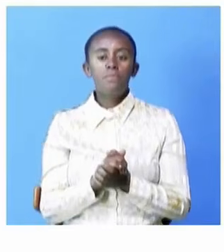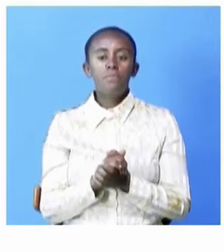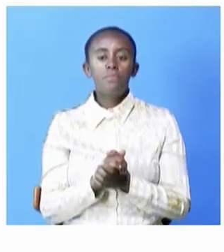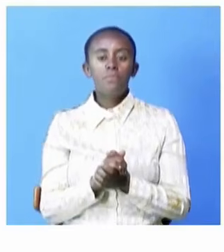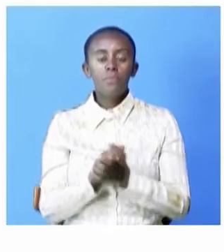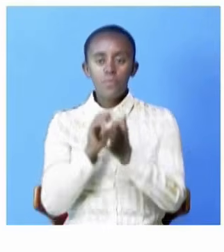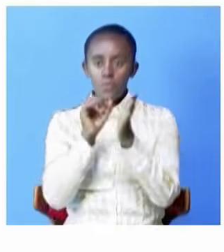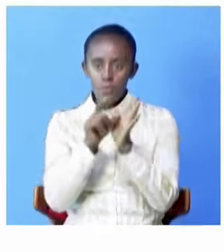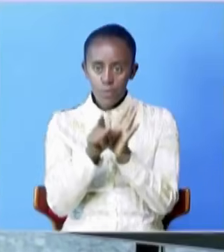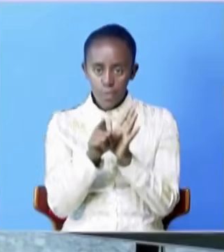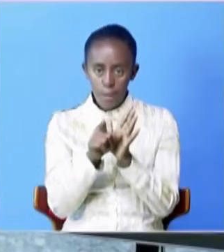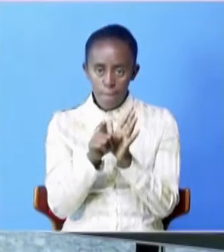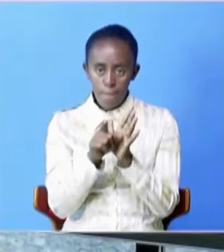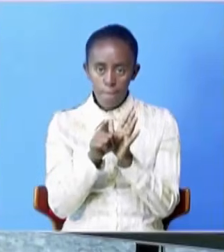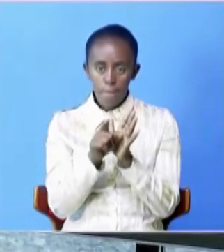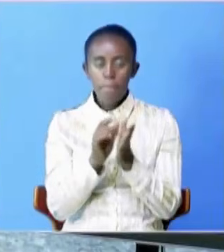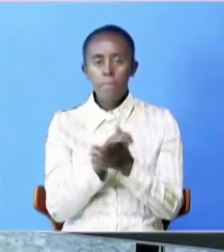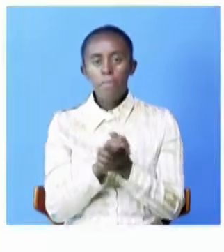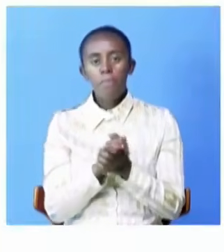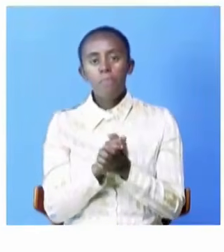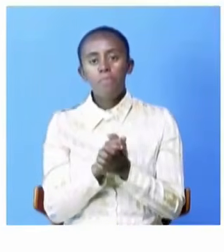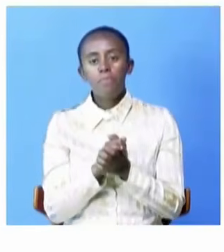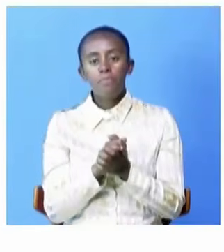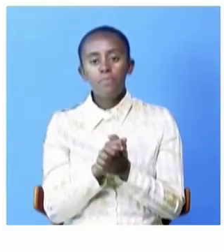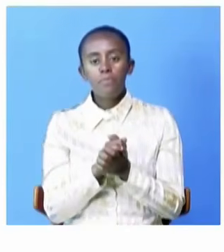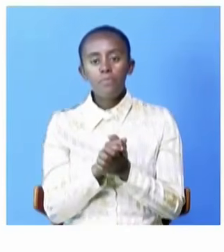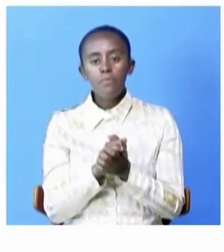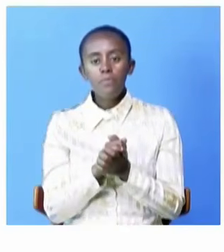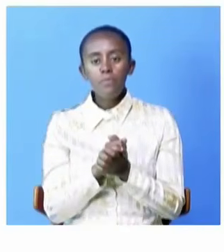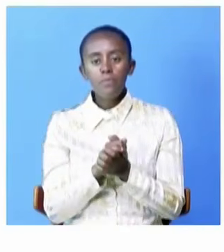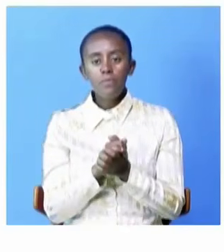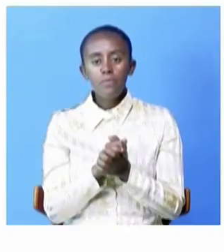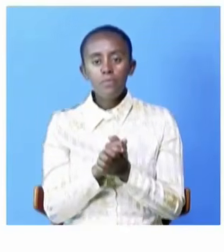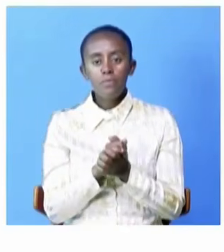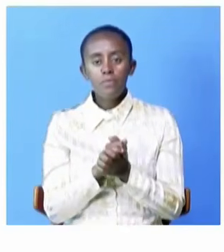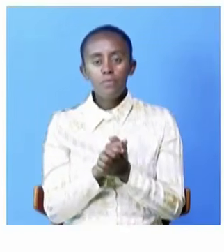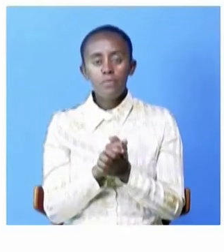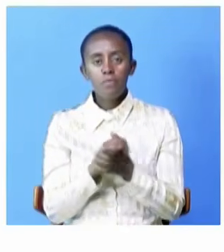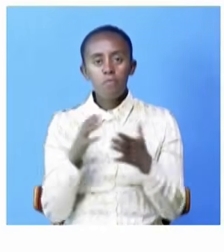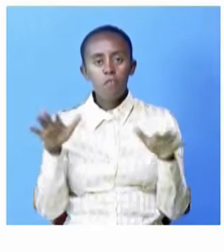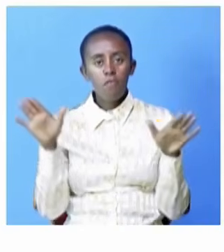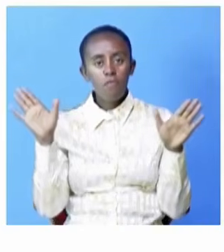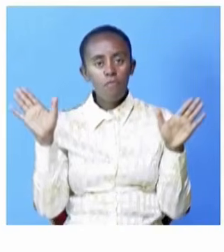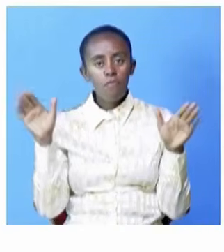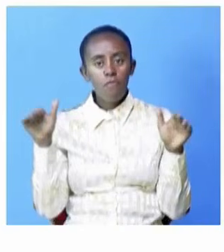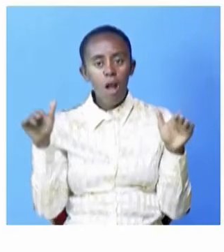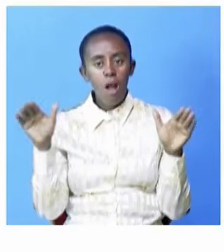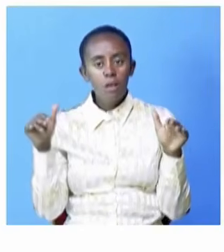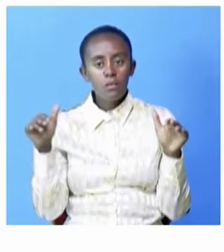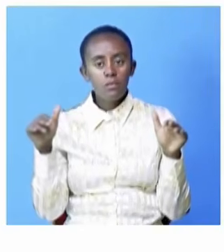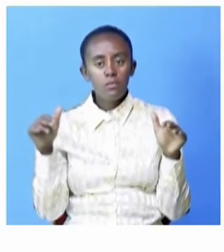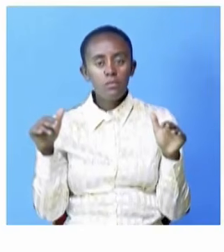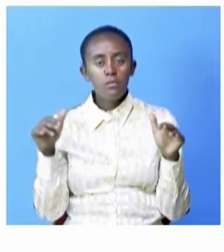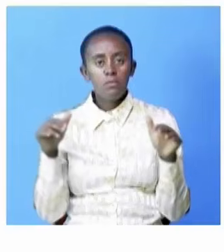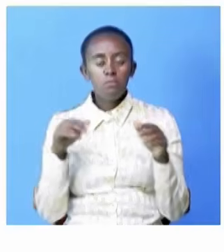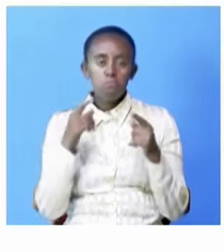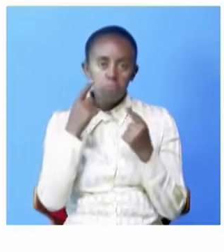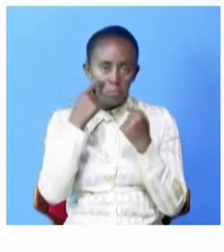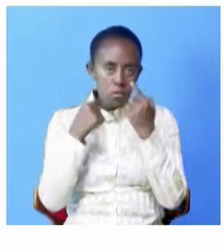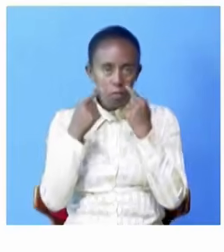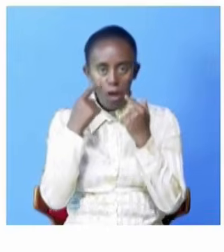For example, verbs like fly, or verbs like